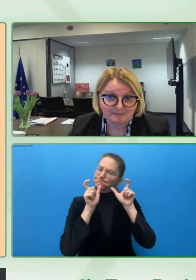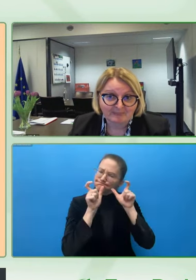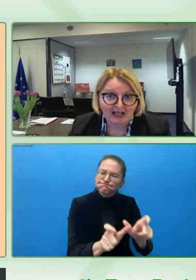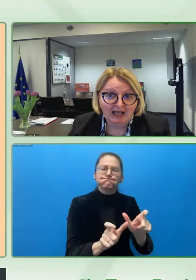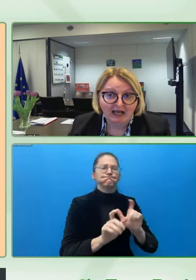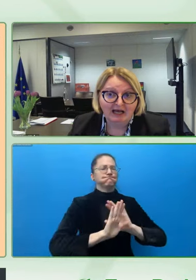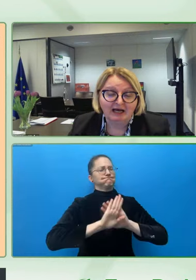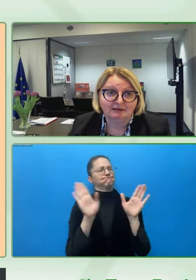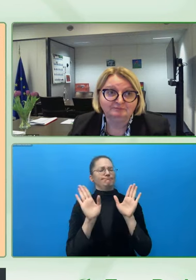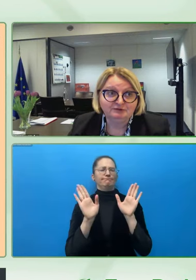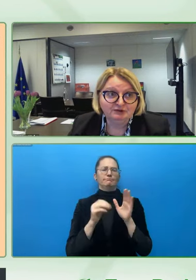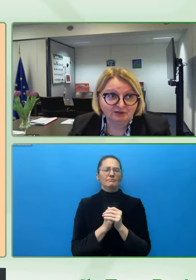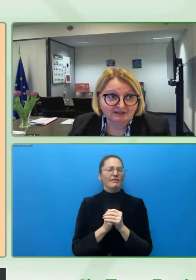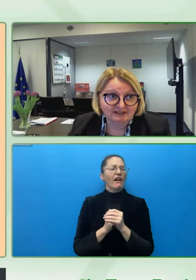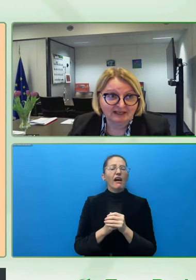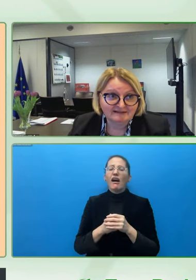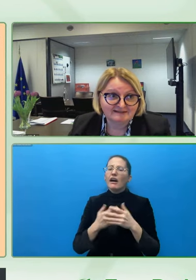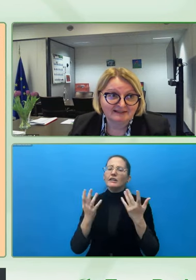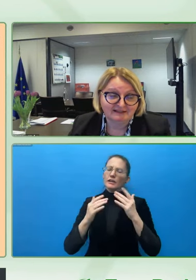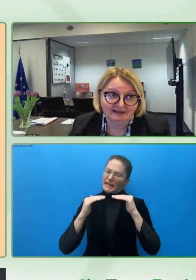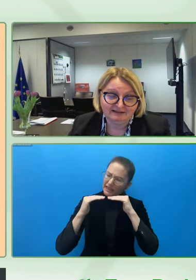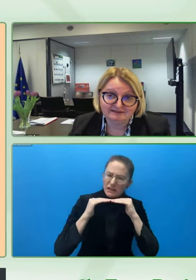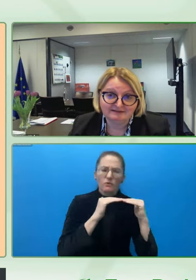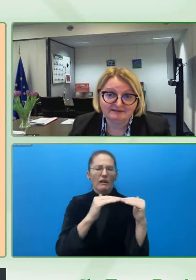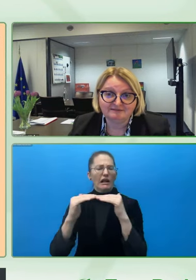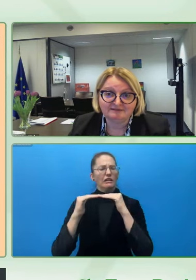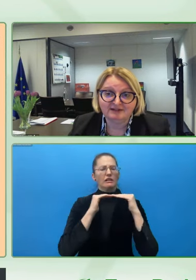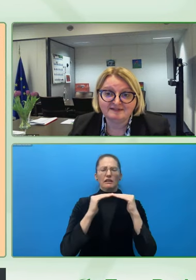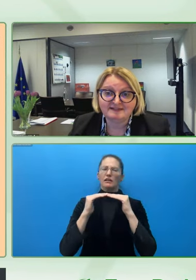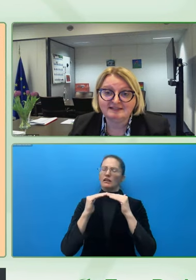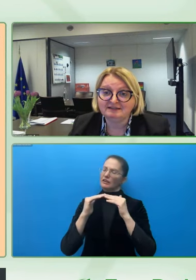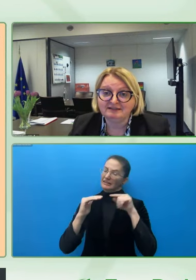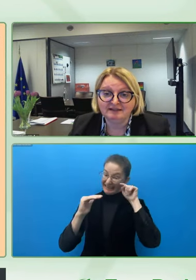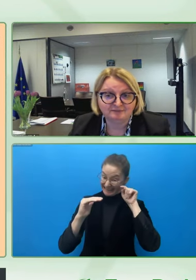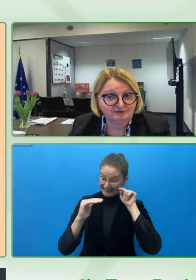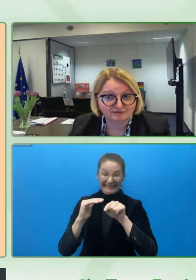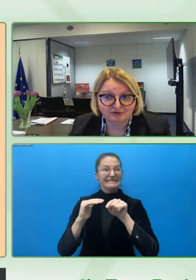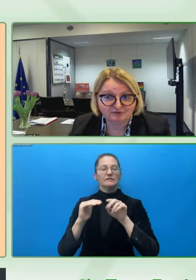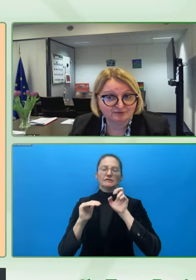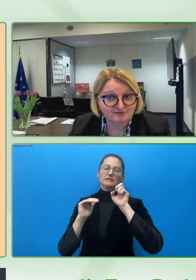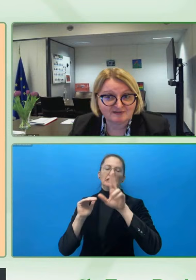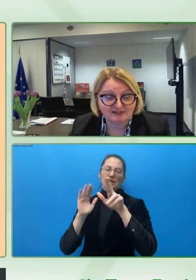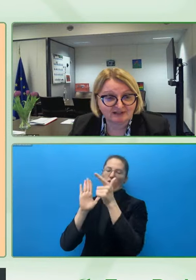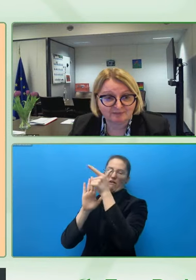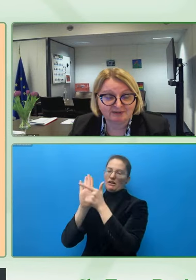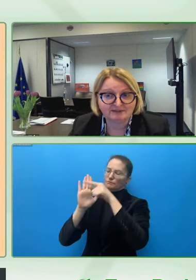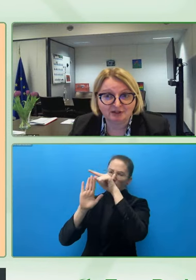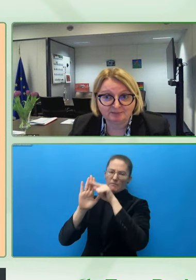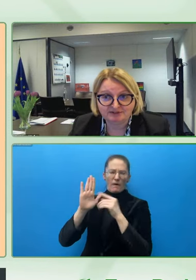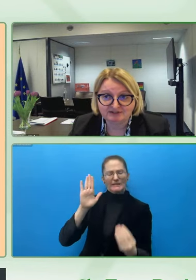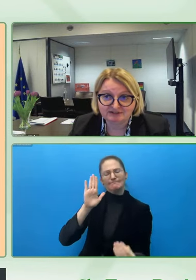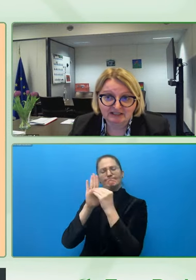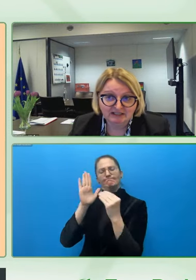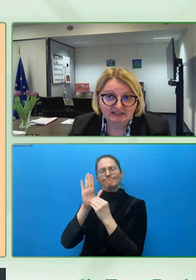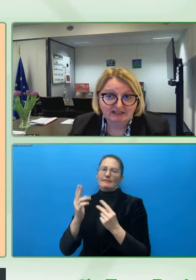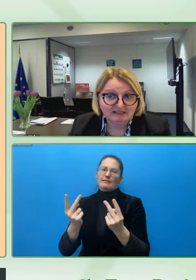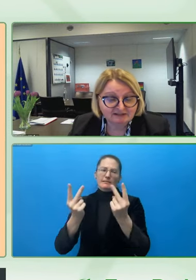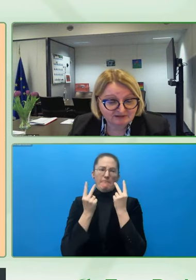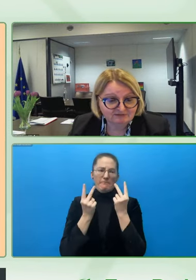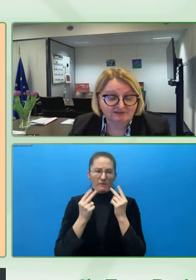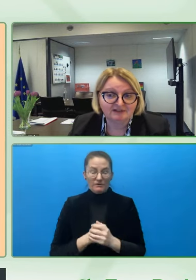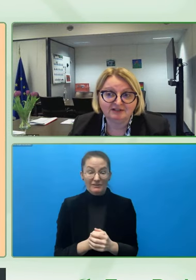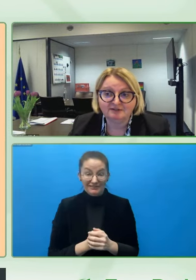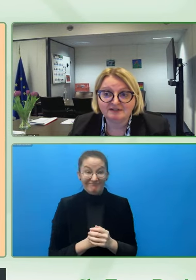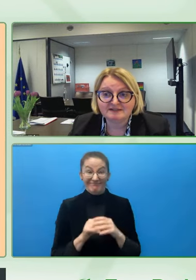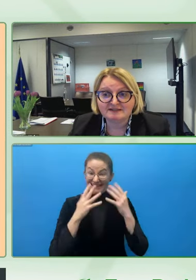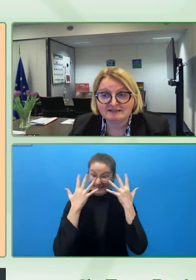policies. During the last decades, we have seen a number of EU rules that have been adopted